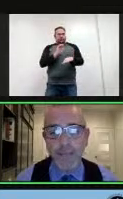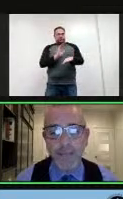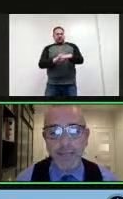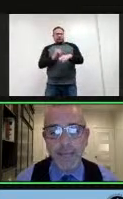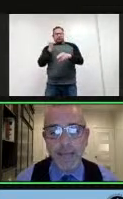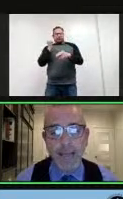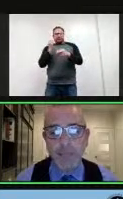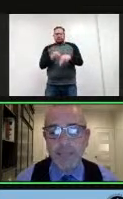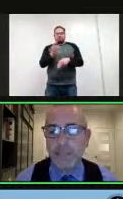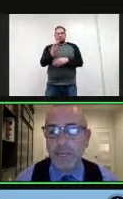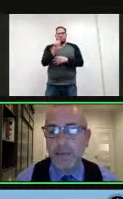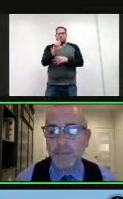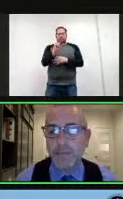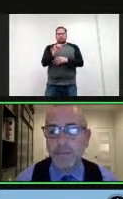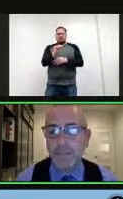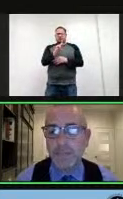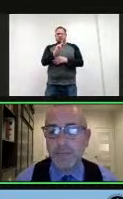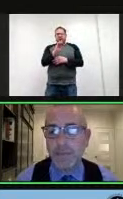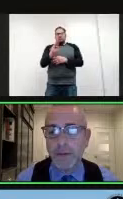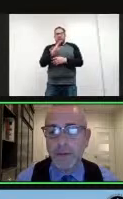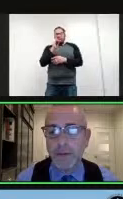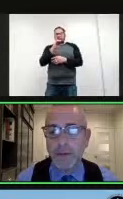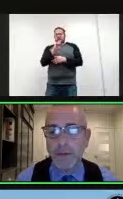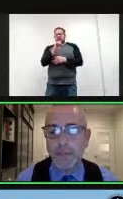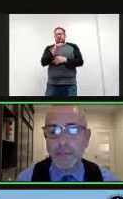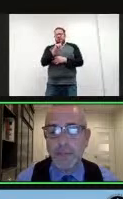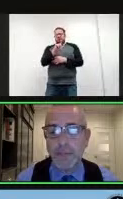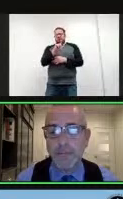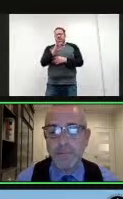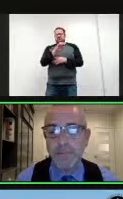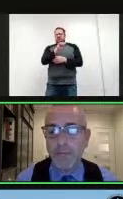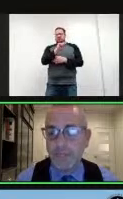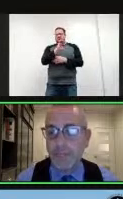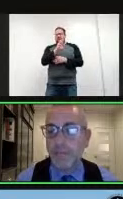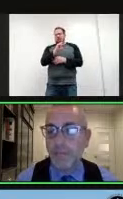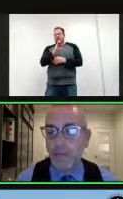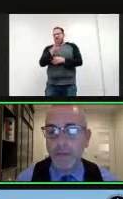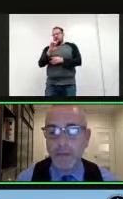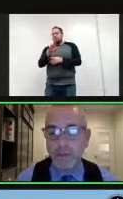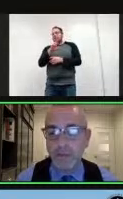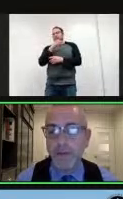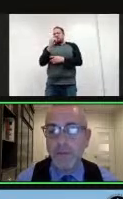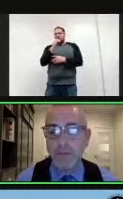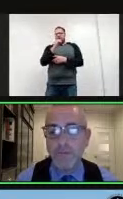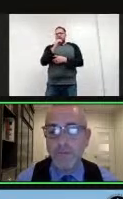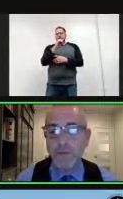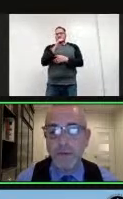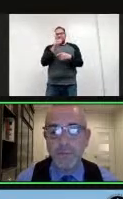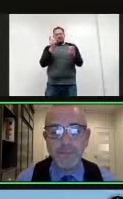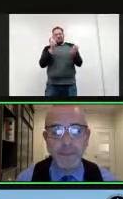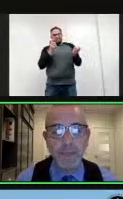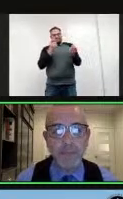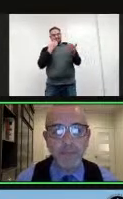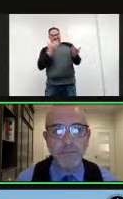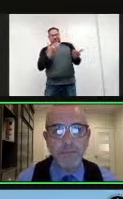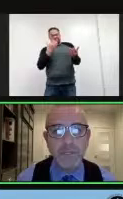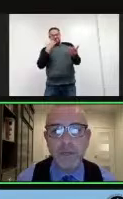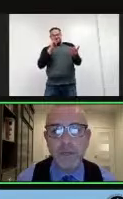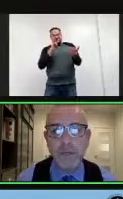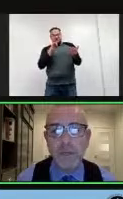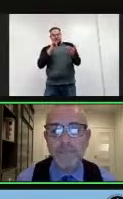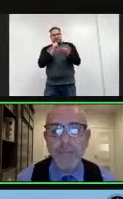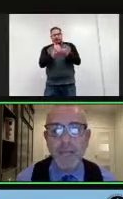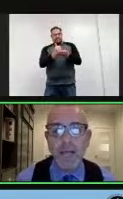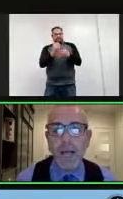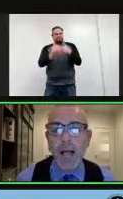Cobb and Alice Stuckmeyer and tonight, Chair, thank you for helping move this